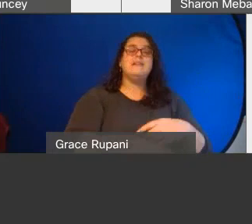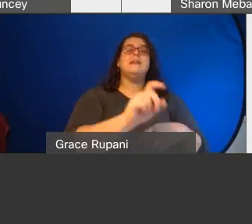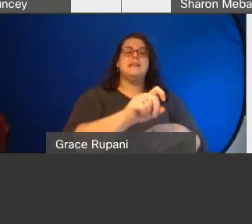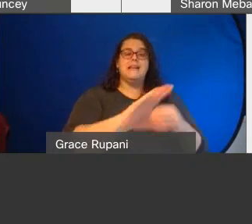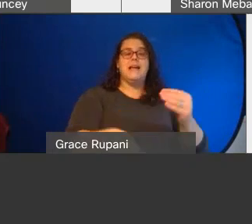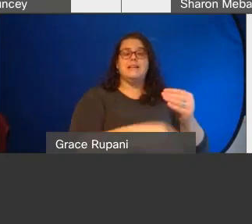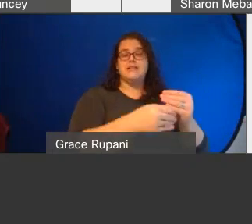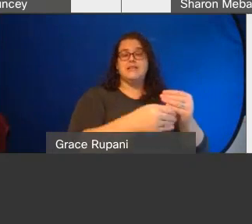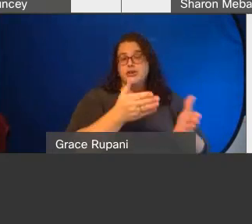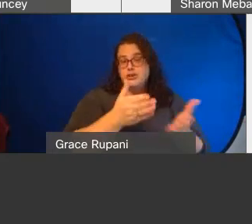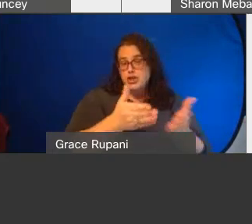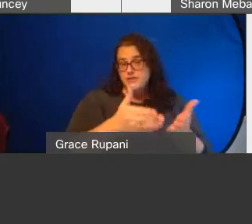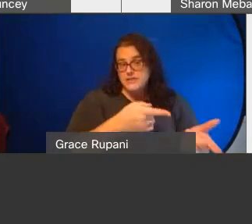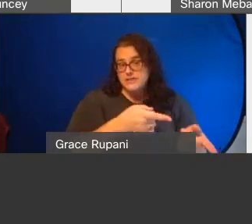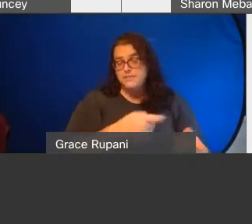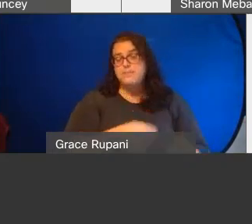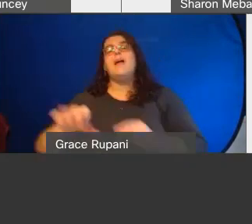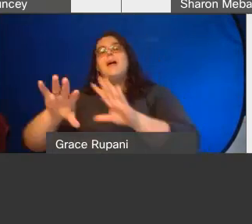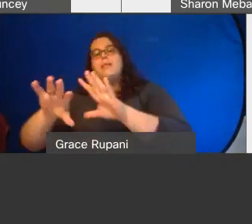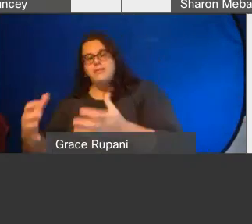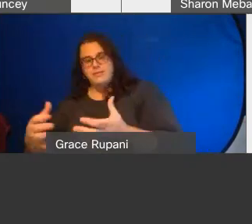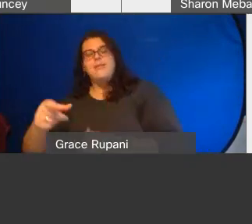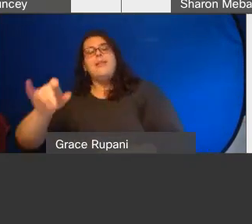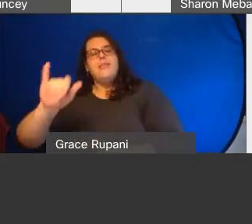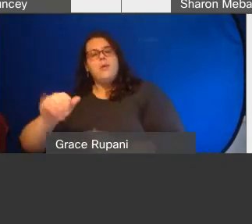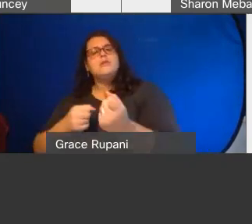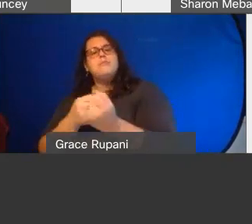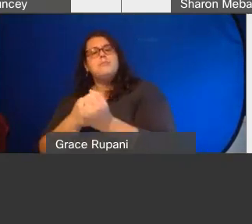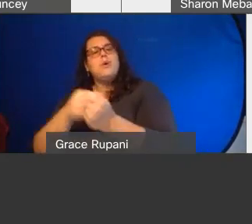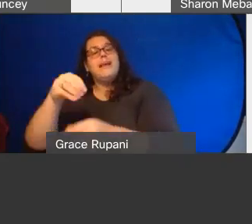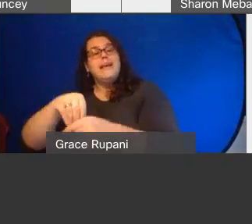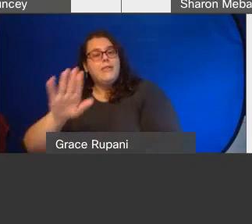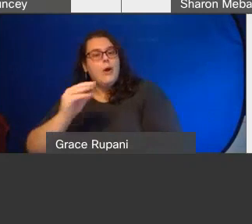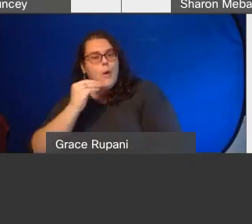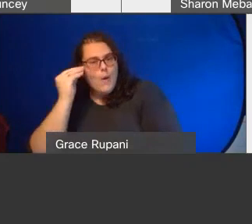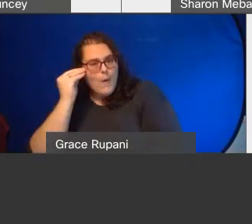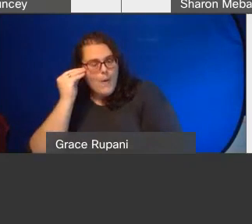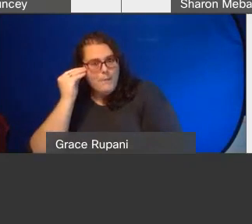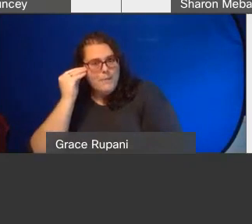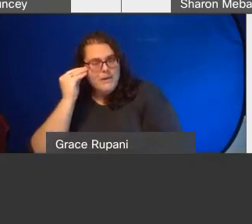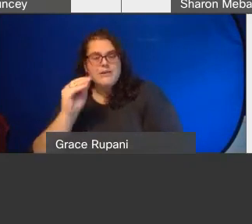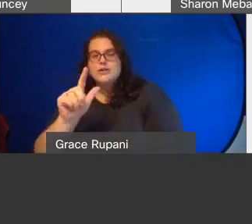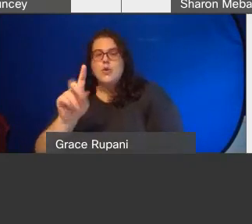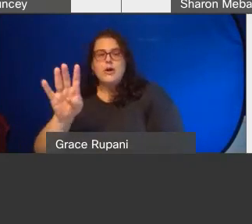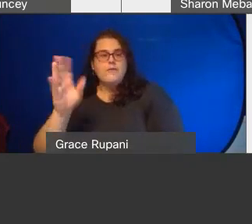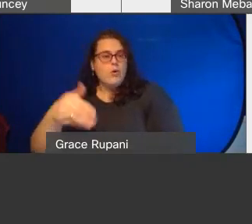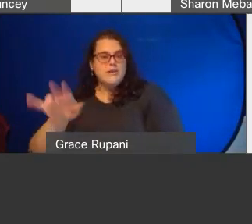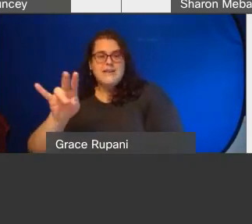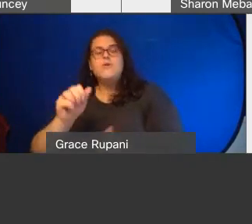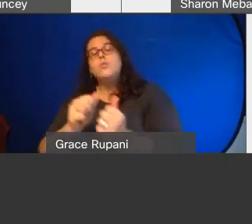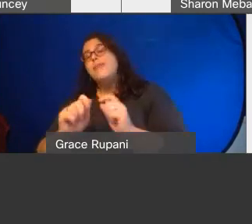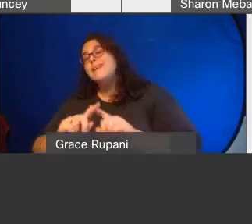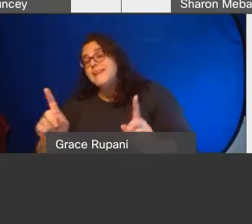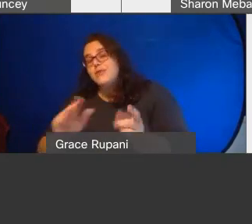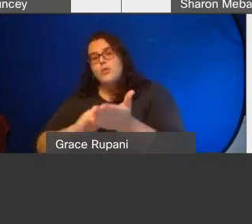services, and those who were being supported in their home around the clock with another waiver provider,